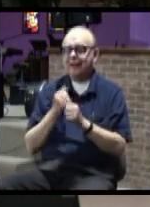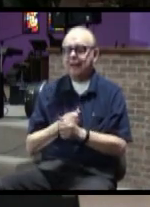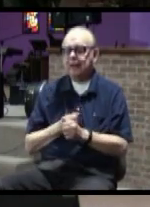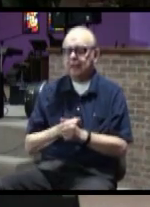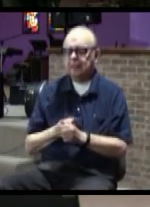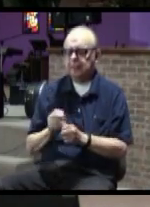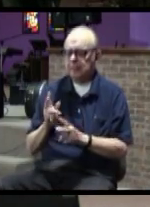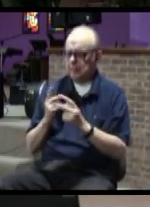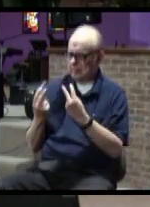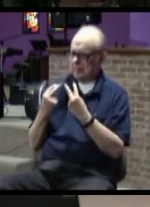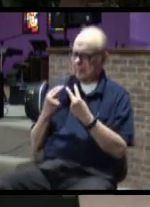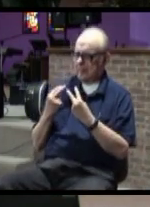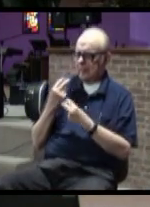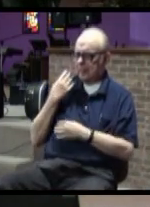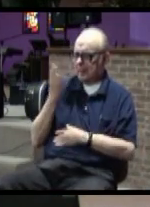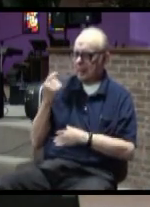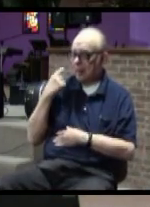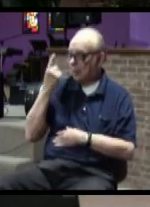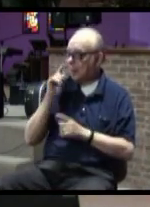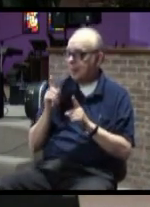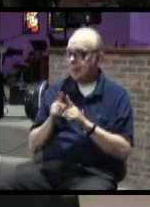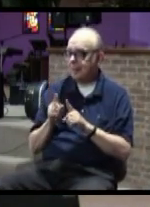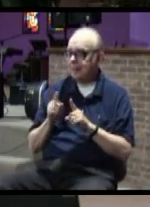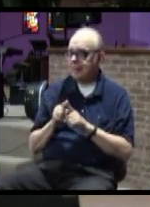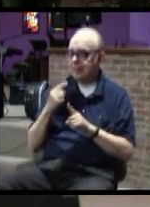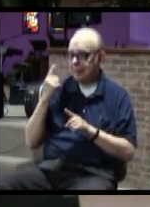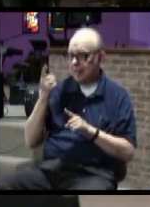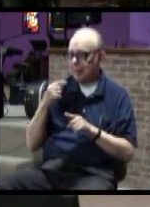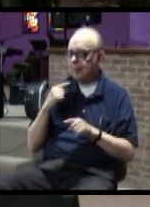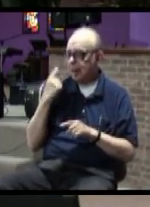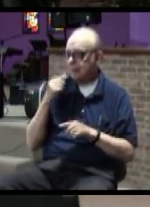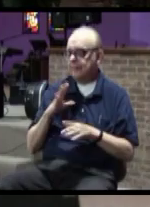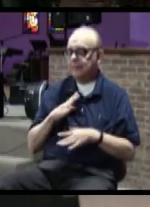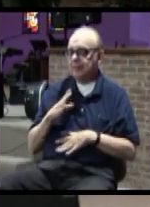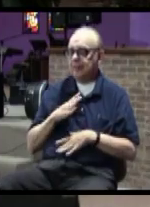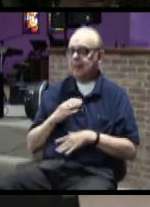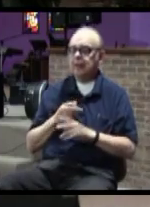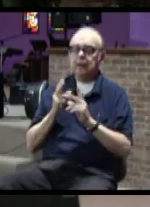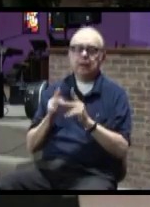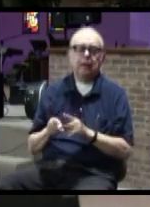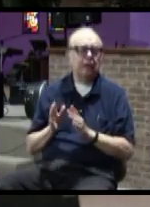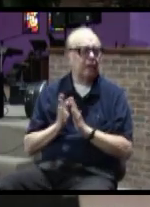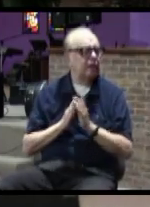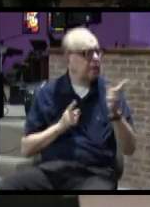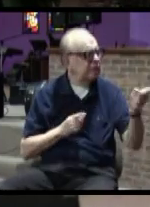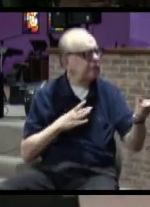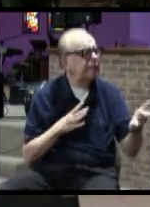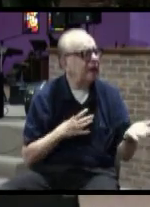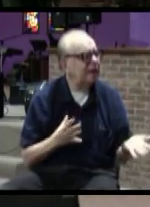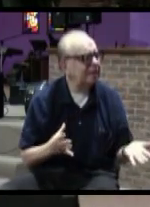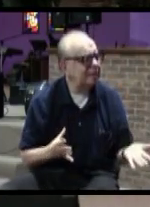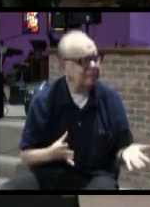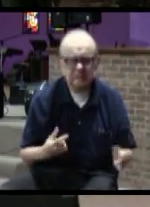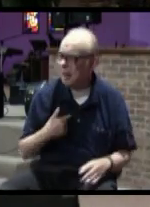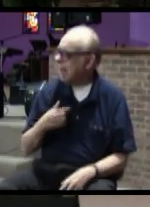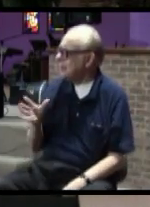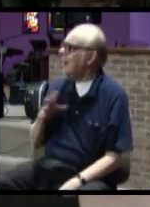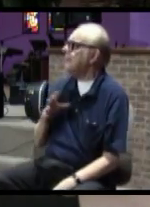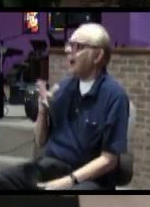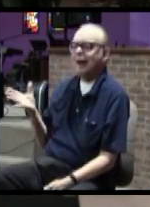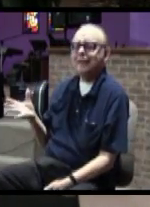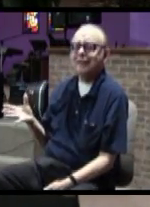But can I tell you, everybody kept looking at me, and I don't know what I looked like, but I thought I looked okay. But everybody kept asking me, are you